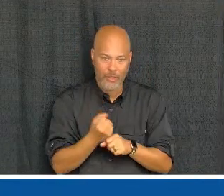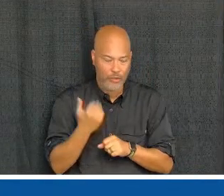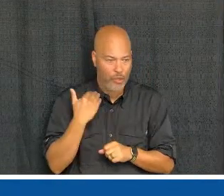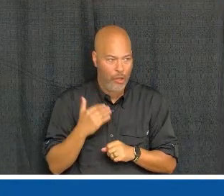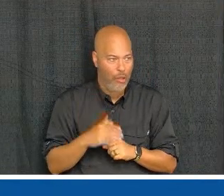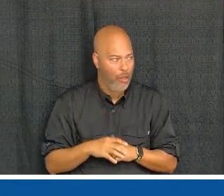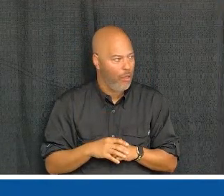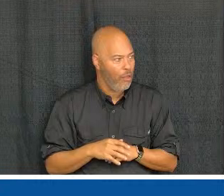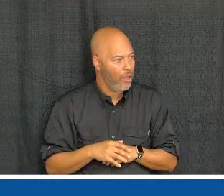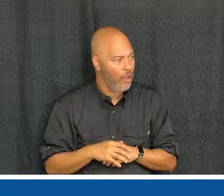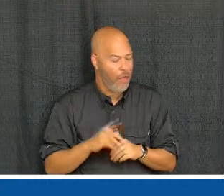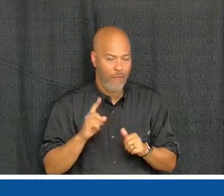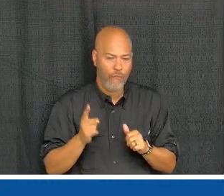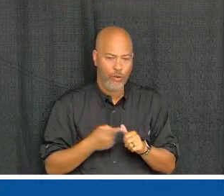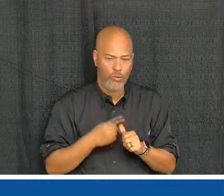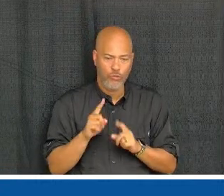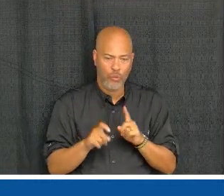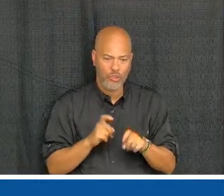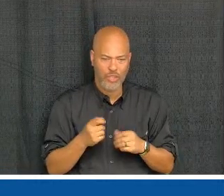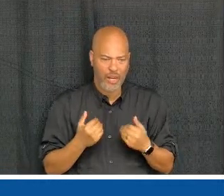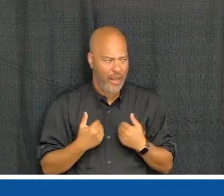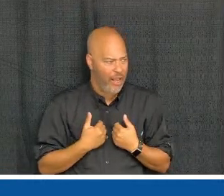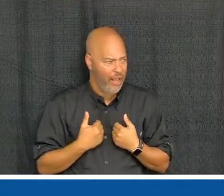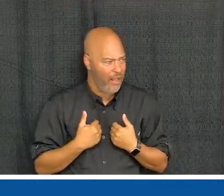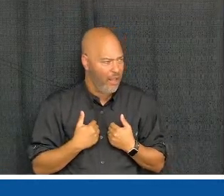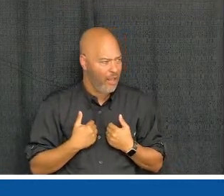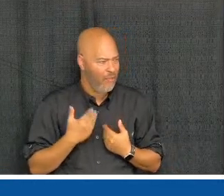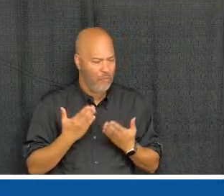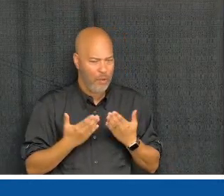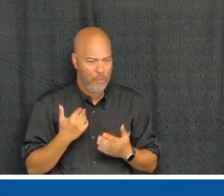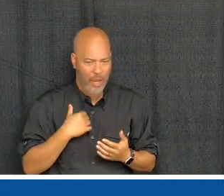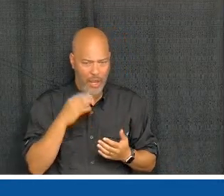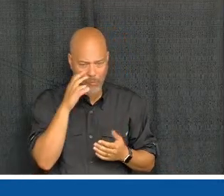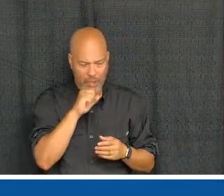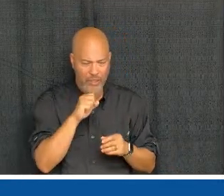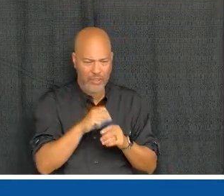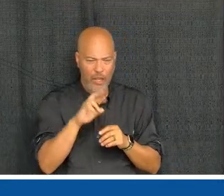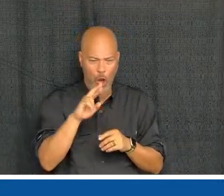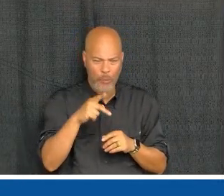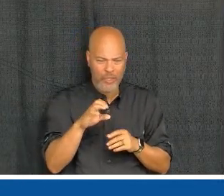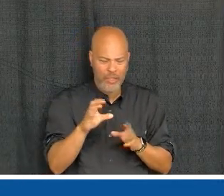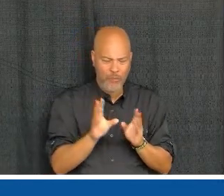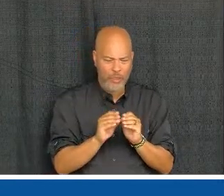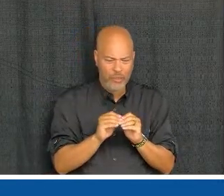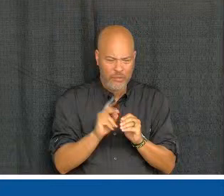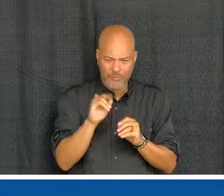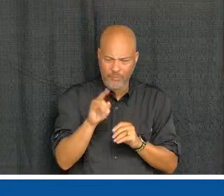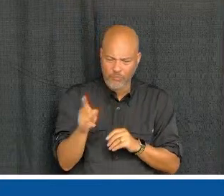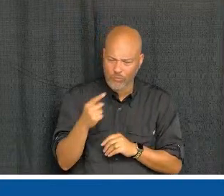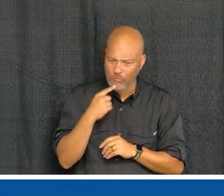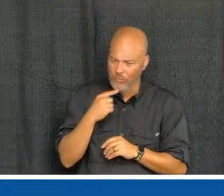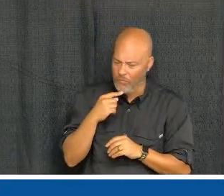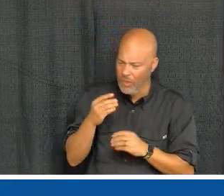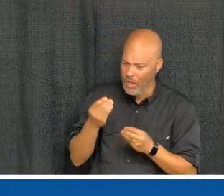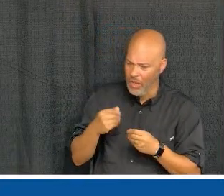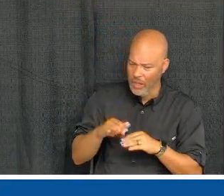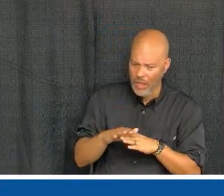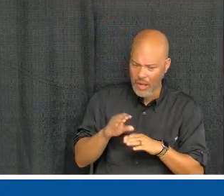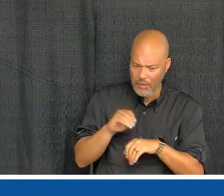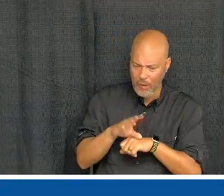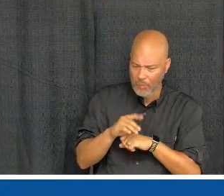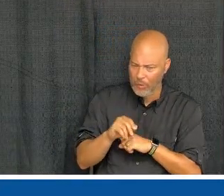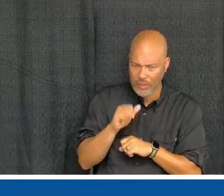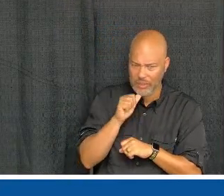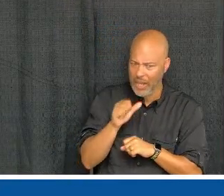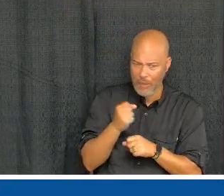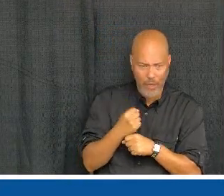First question I actually have, and maybe I missed this in the RPC meeting, but did you say the Land Development Advisory Committee did not